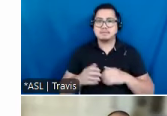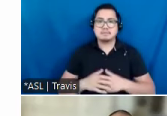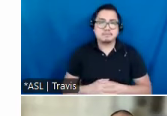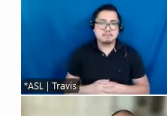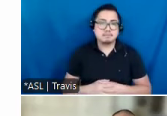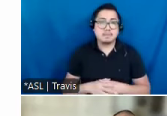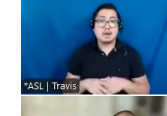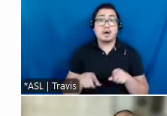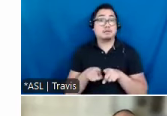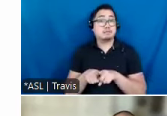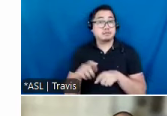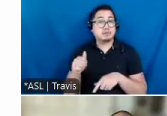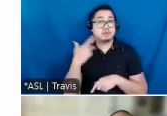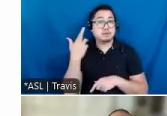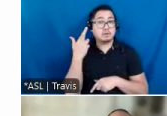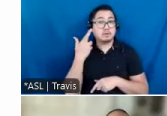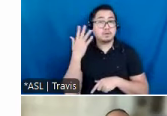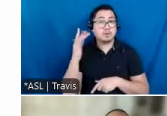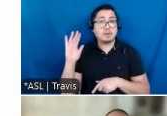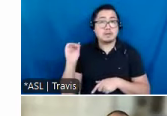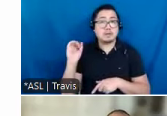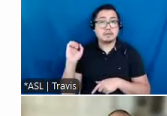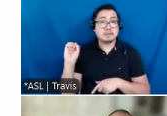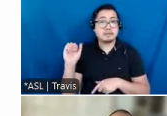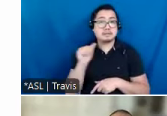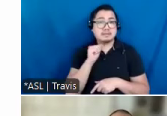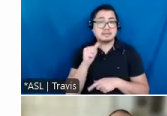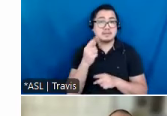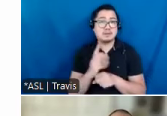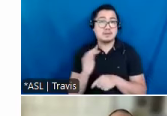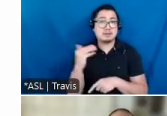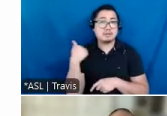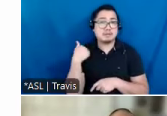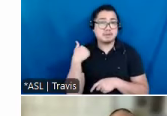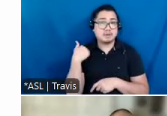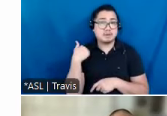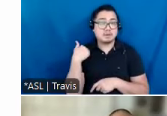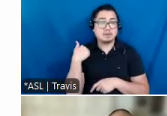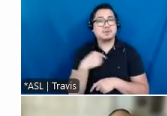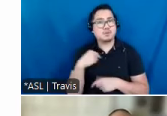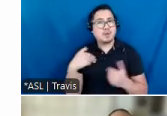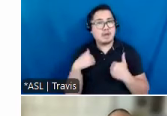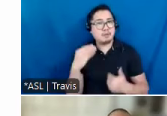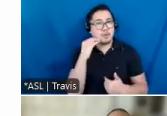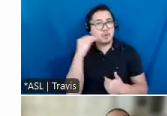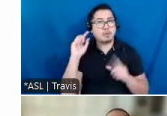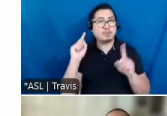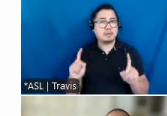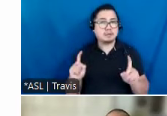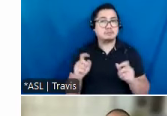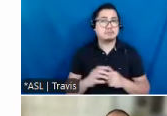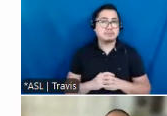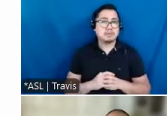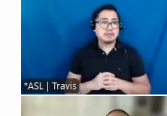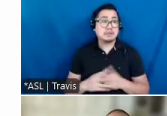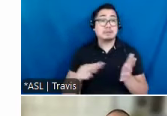that factors into why cases aren't as accurate as before is because we have home testing. So even those people